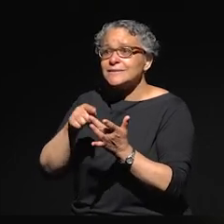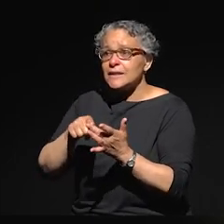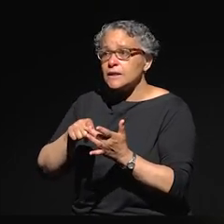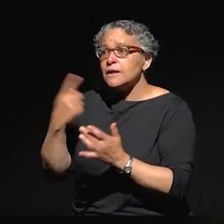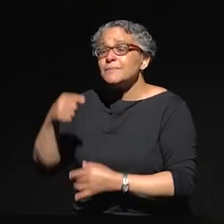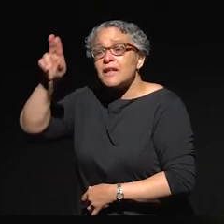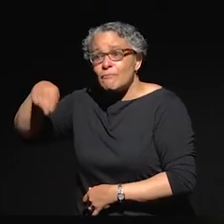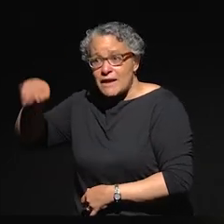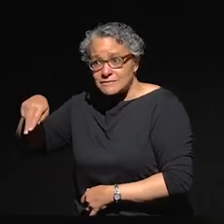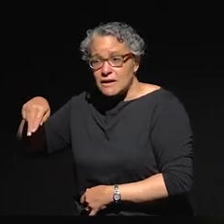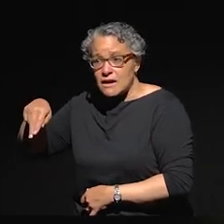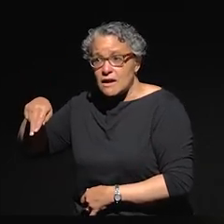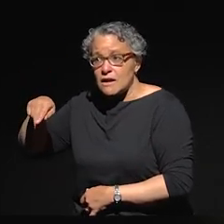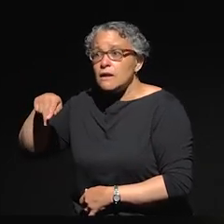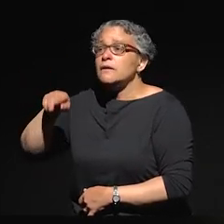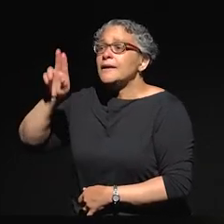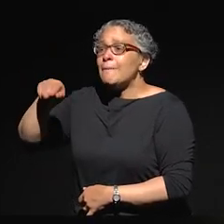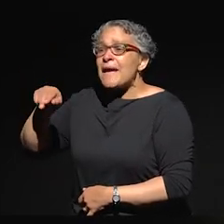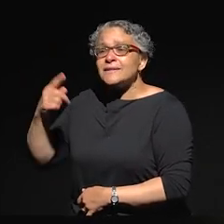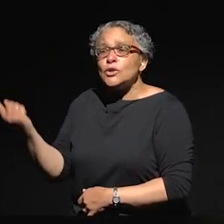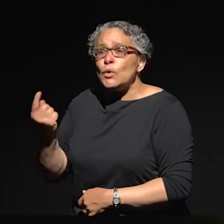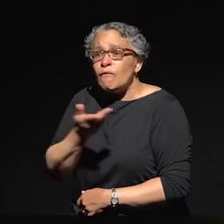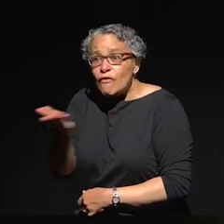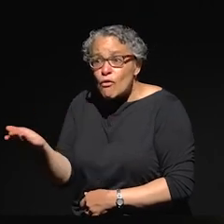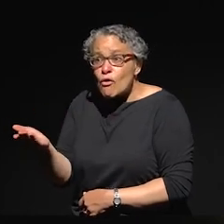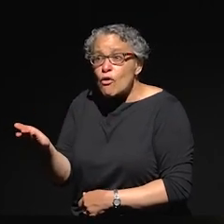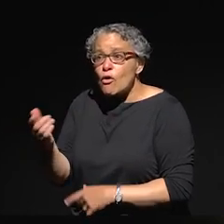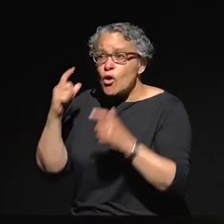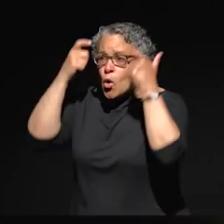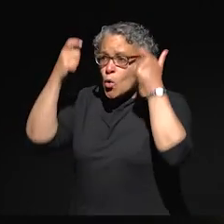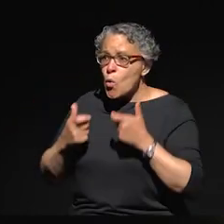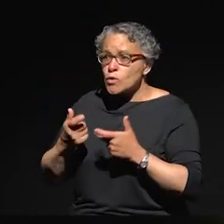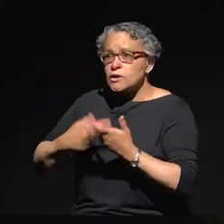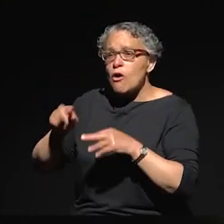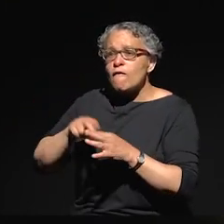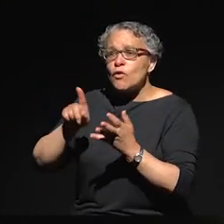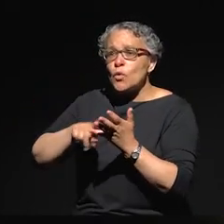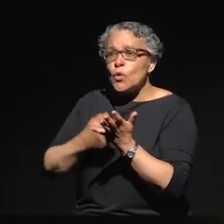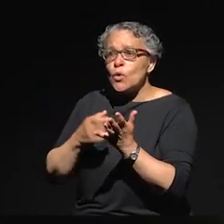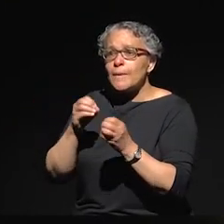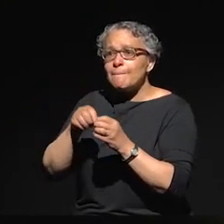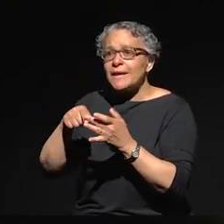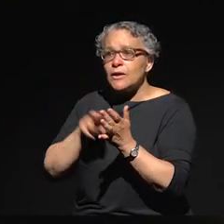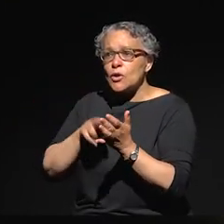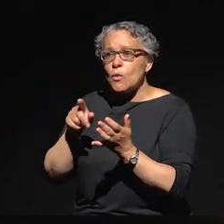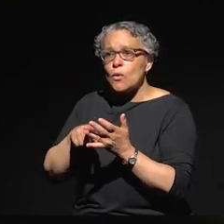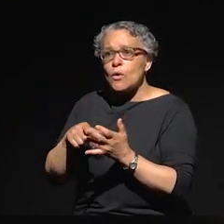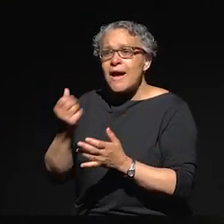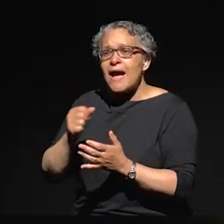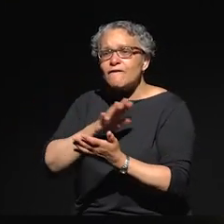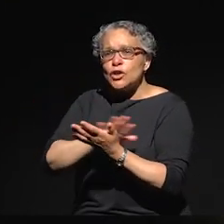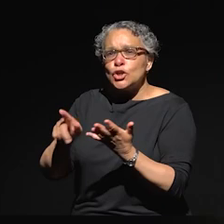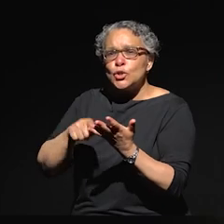He was painter to the court in Urbino, and this was a very aspirational court in terms of its humanist aspirations. Humanism